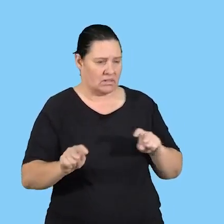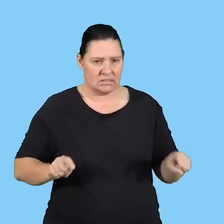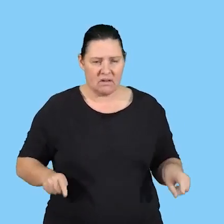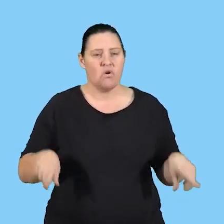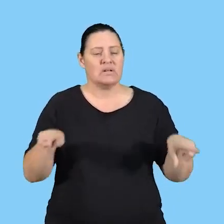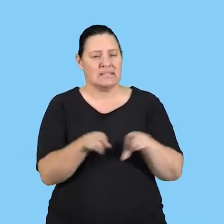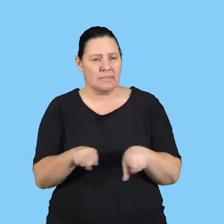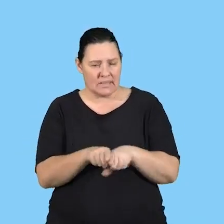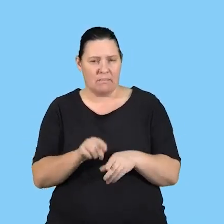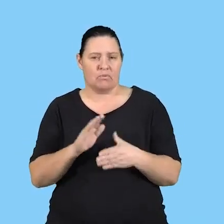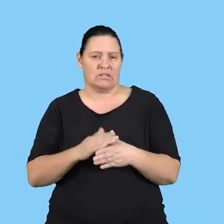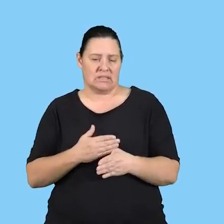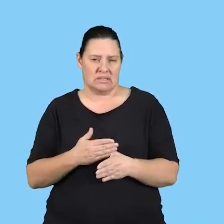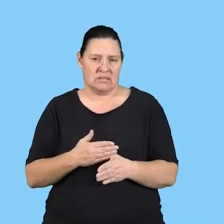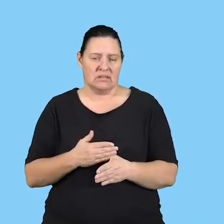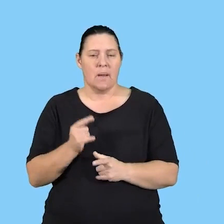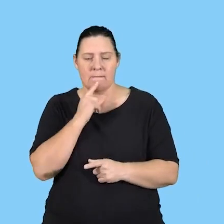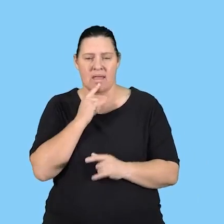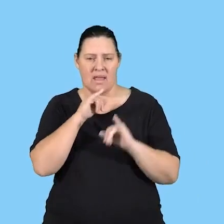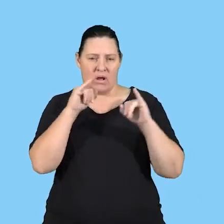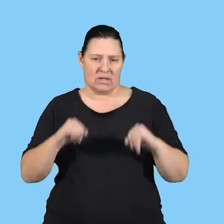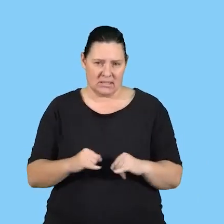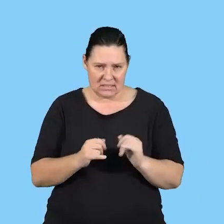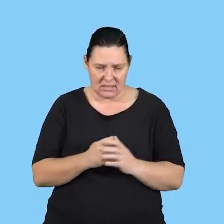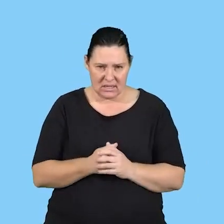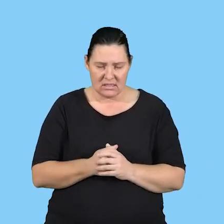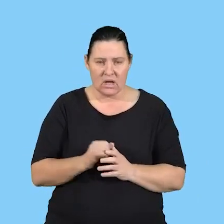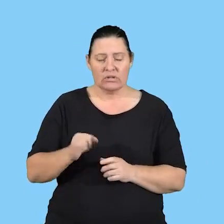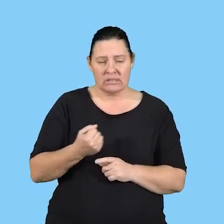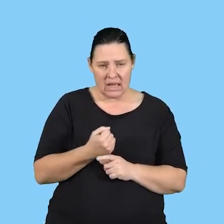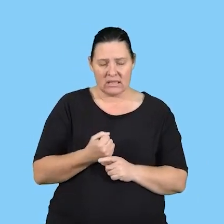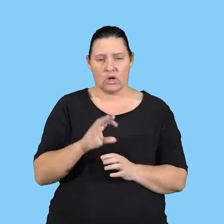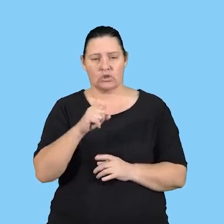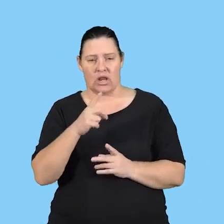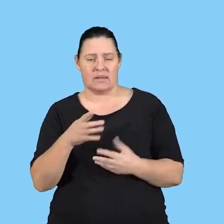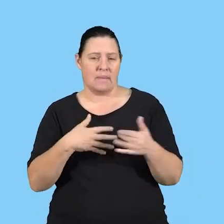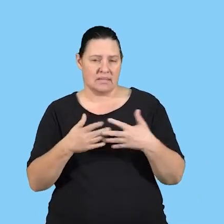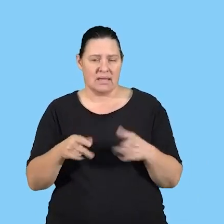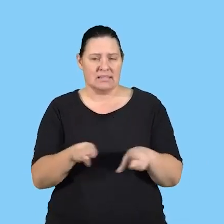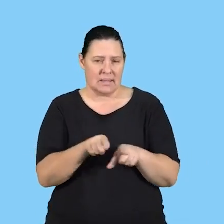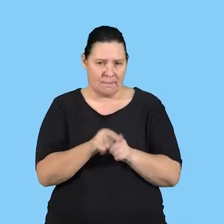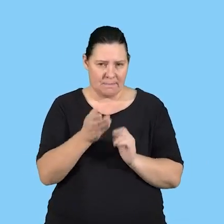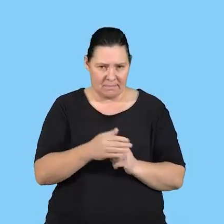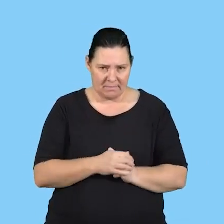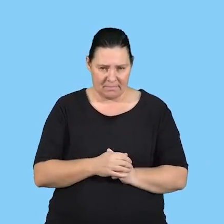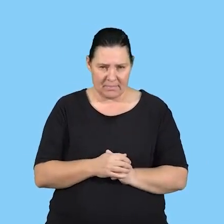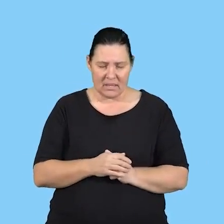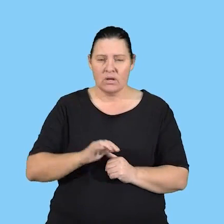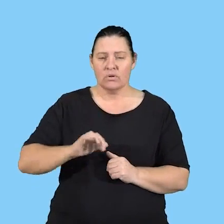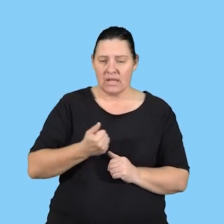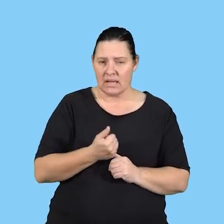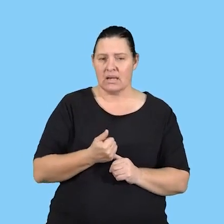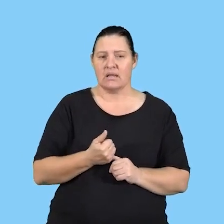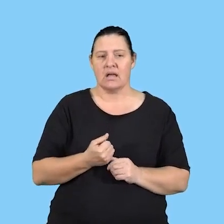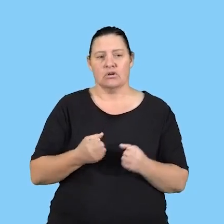same reasons that I had outlined, and retained solid metals as they are, retained strengthening